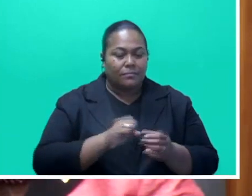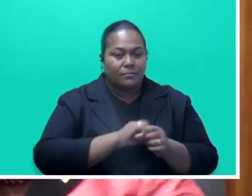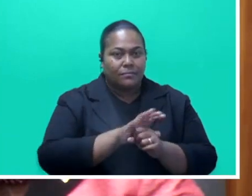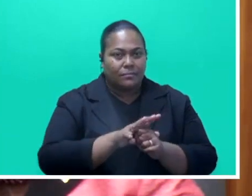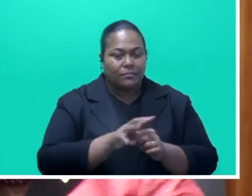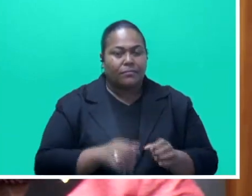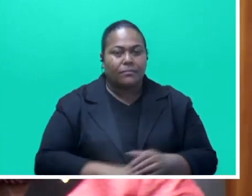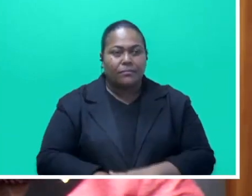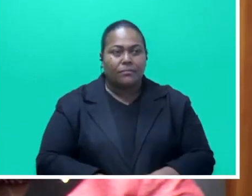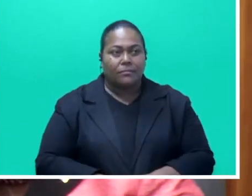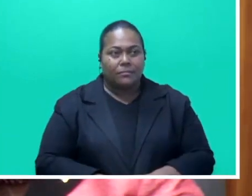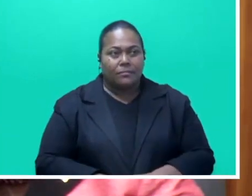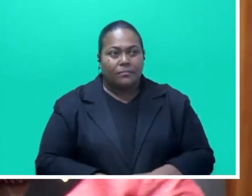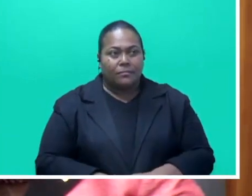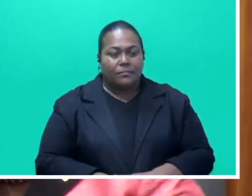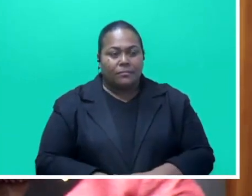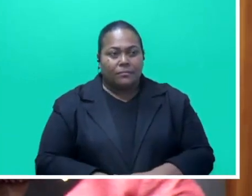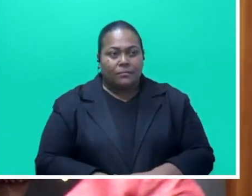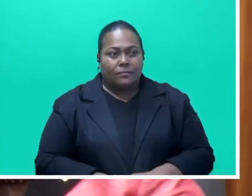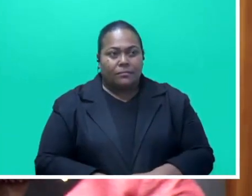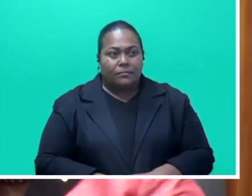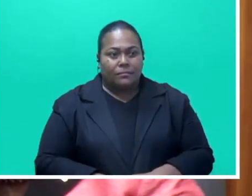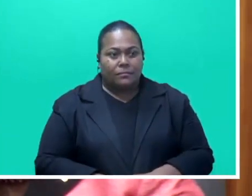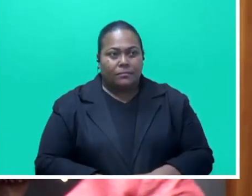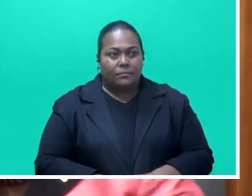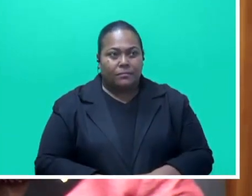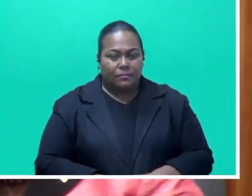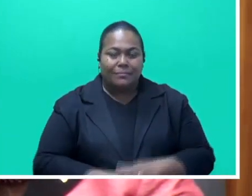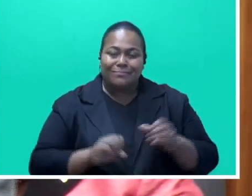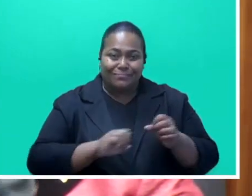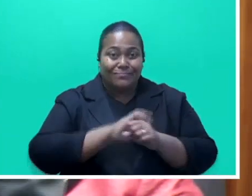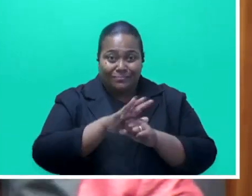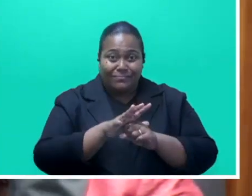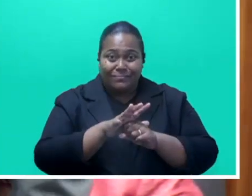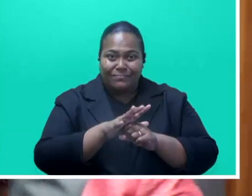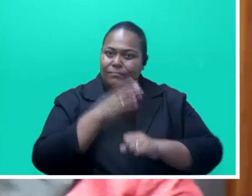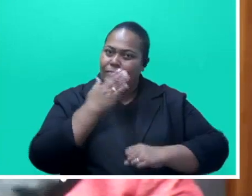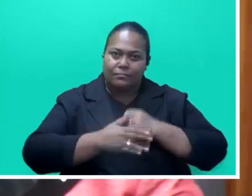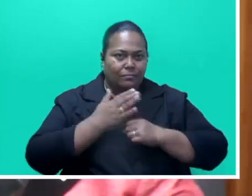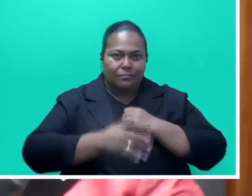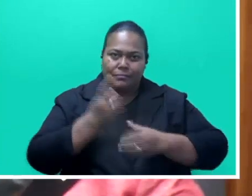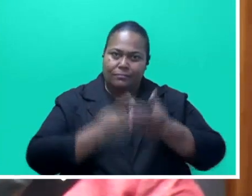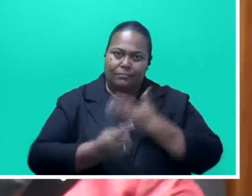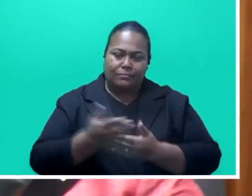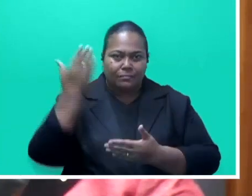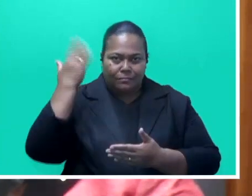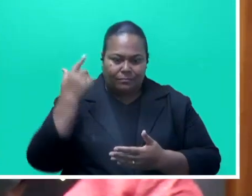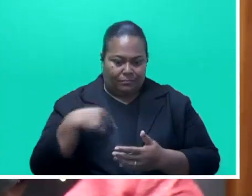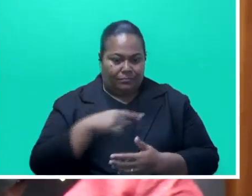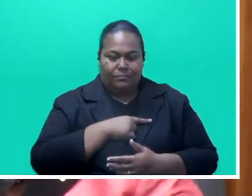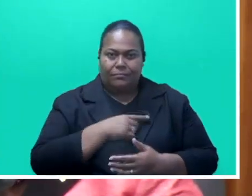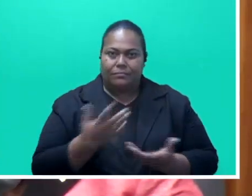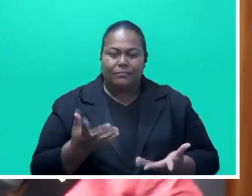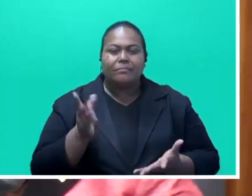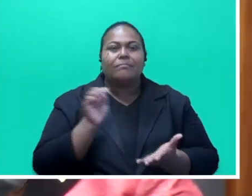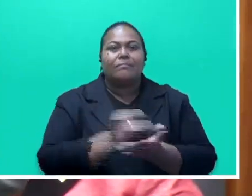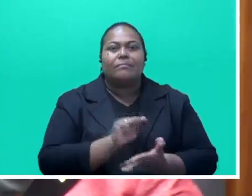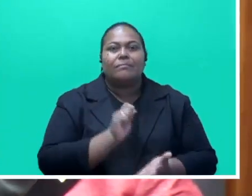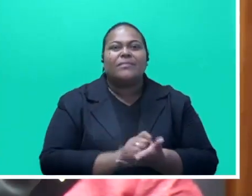Honourable Speaker, sir, the COVID-19 outbreak was an unprecedented event that did test all our